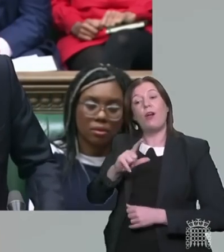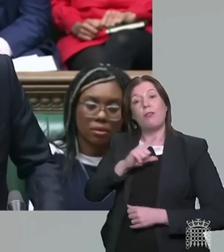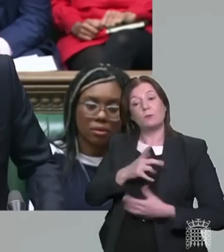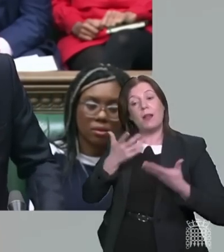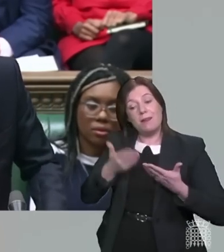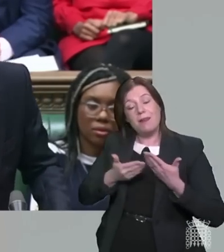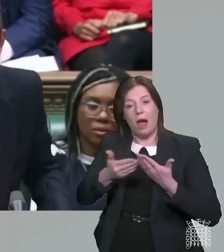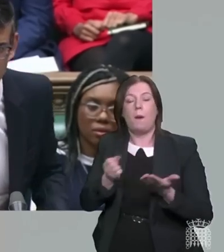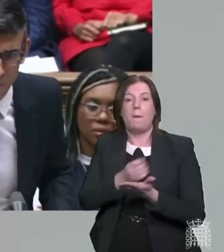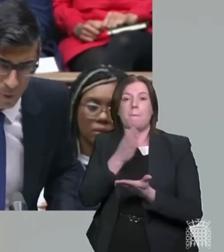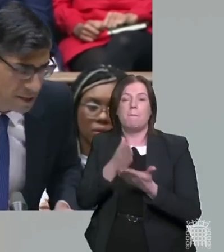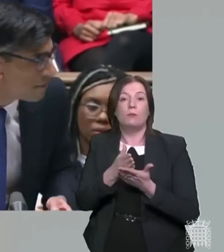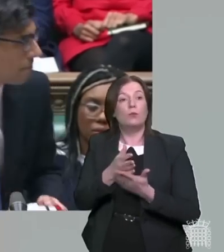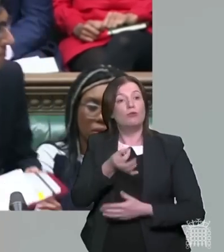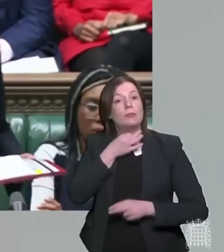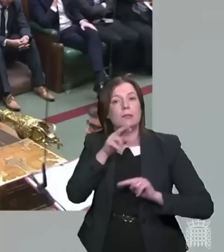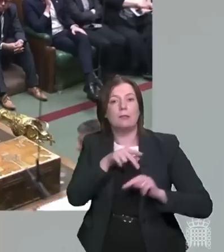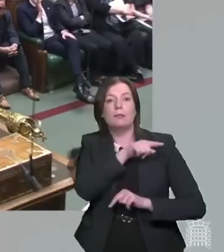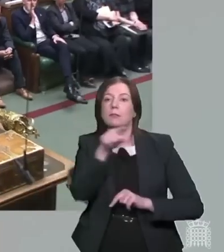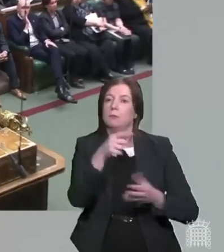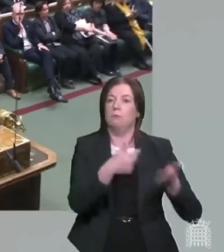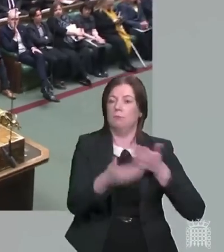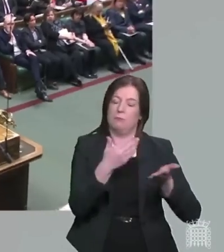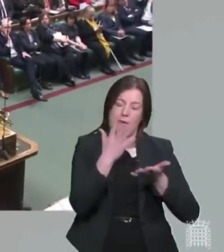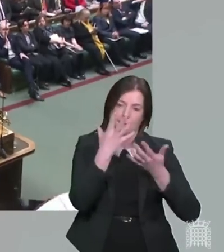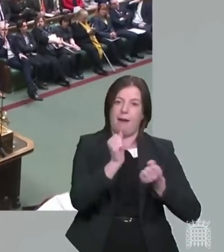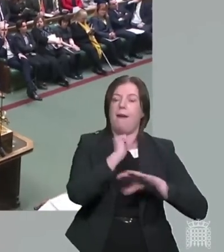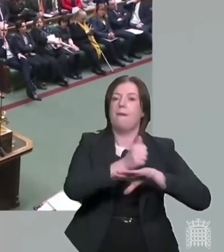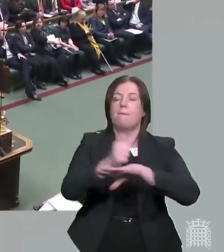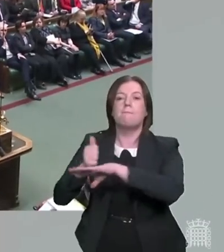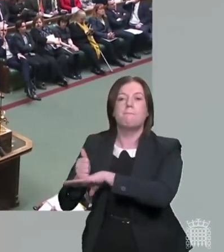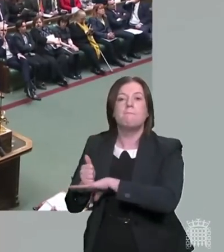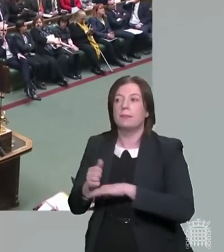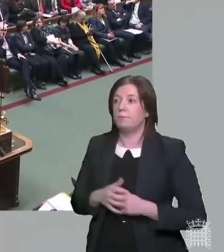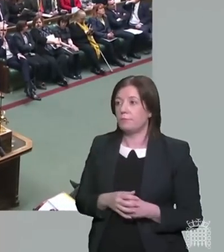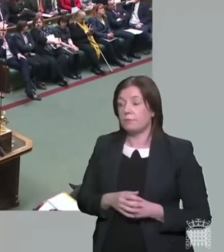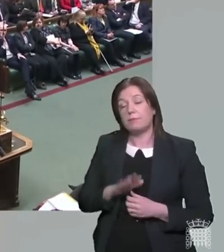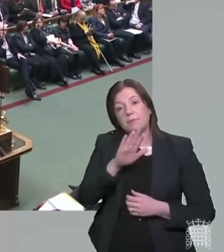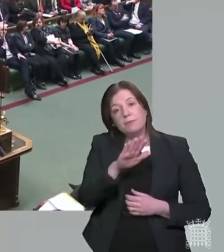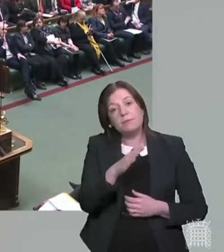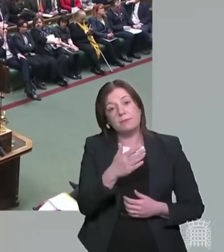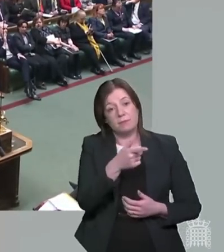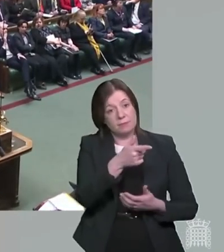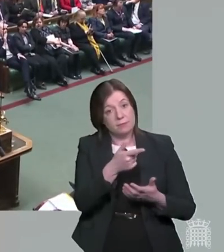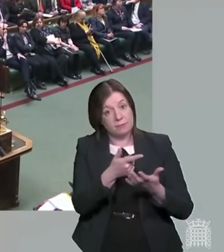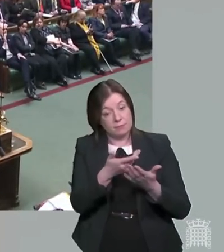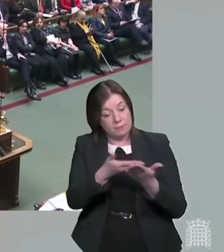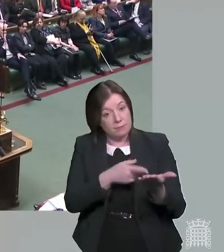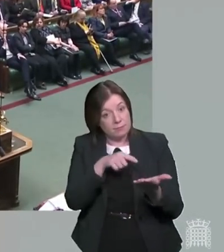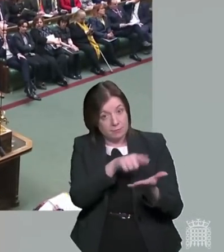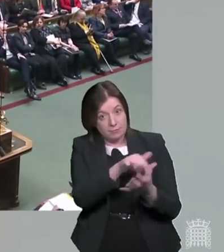taken to address the serious issues raised. Keir Starmer. I'm glad he accepts those